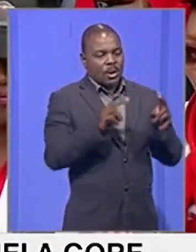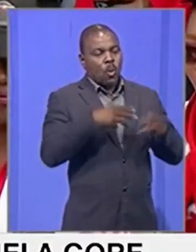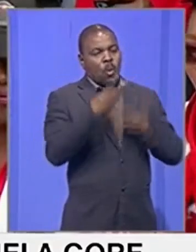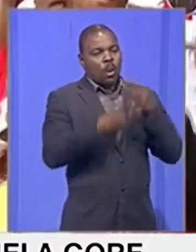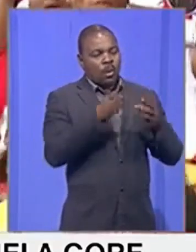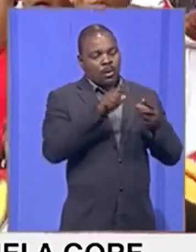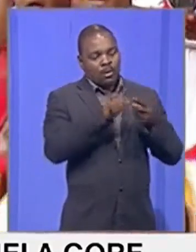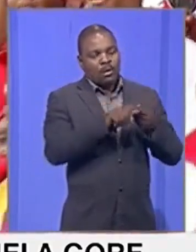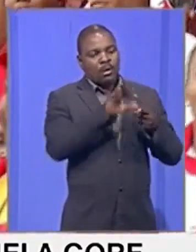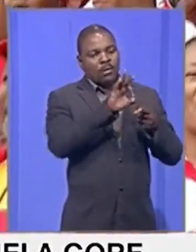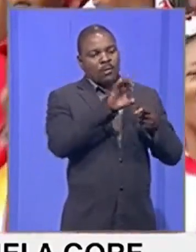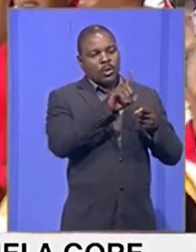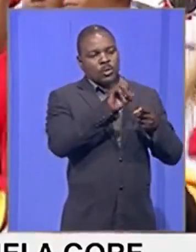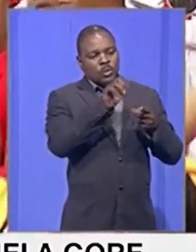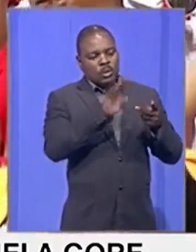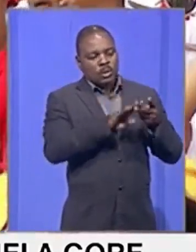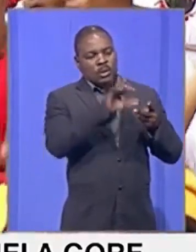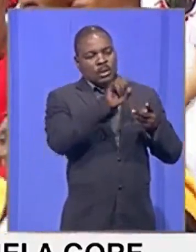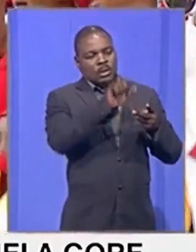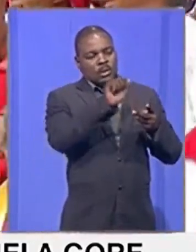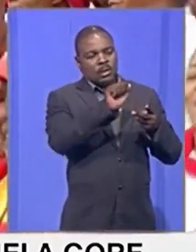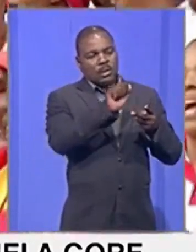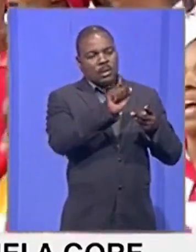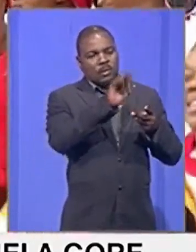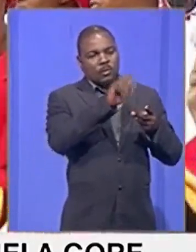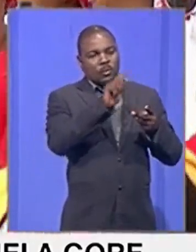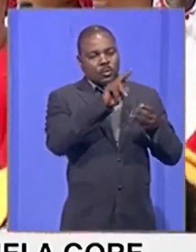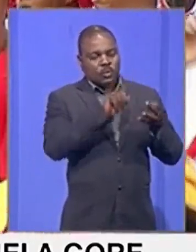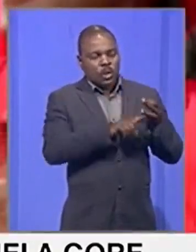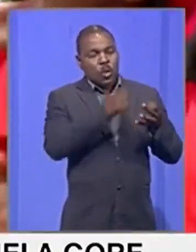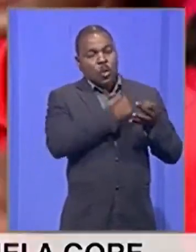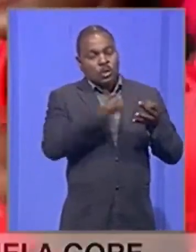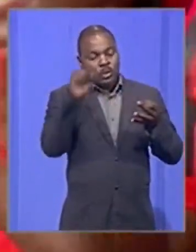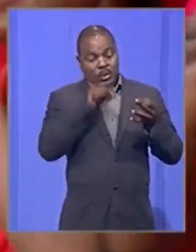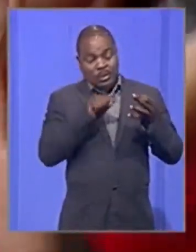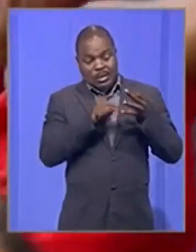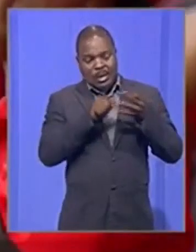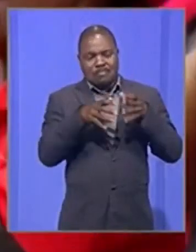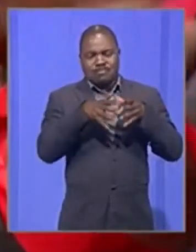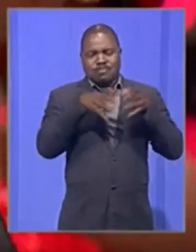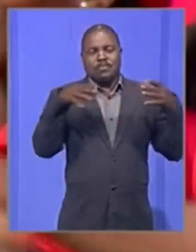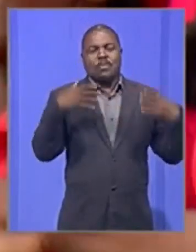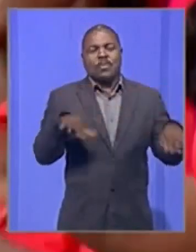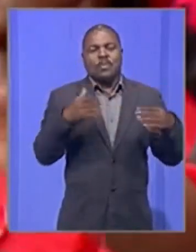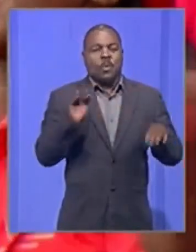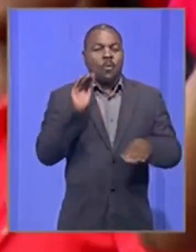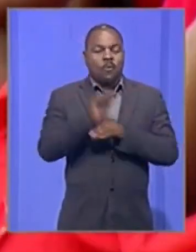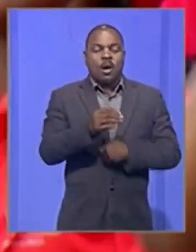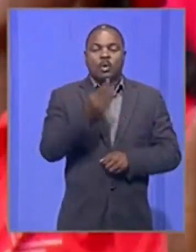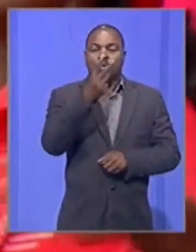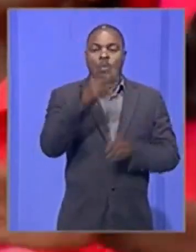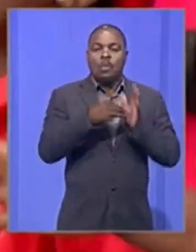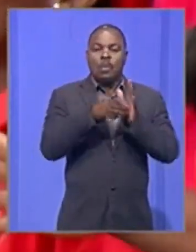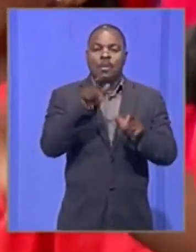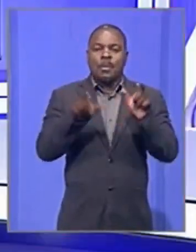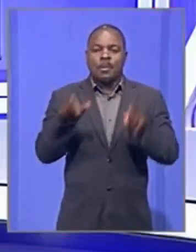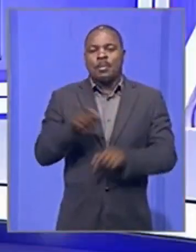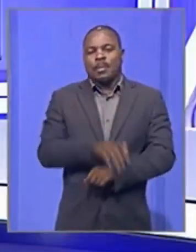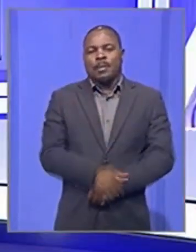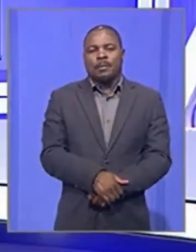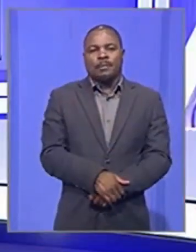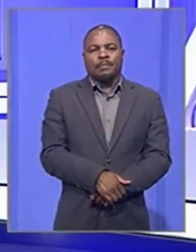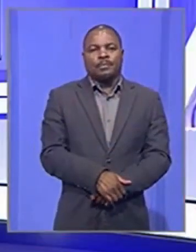advance our struggles at the collective bargaining, if we fail to unite ourselves, if we fail